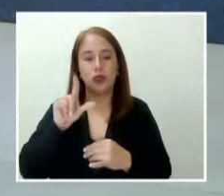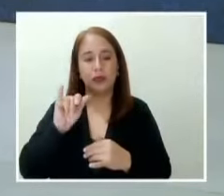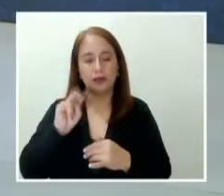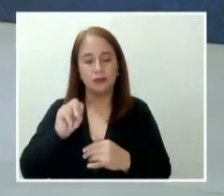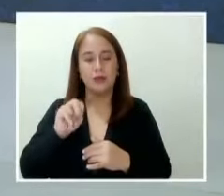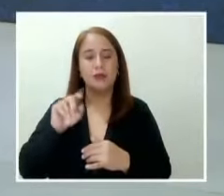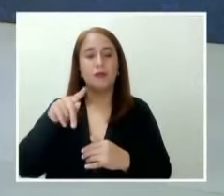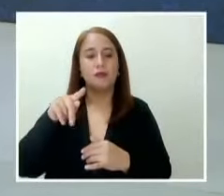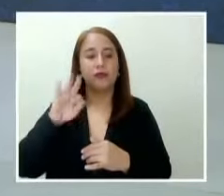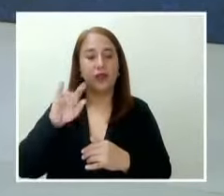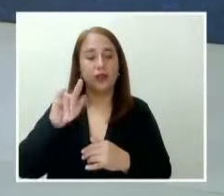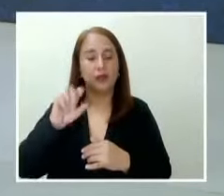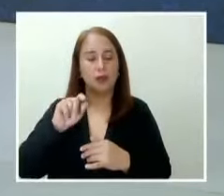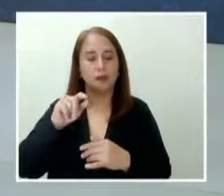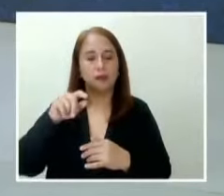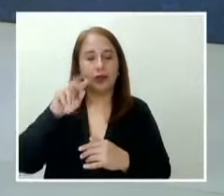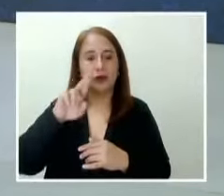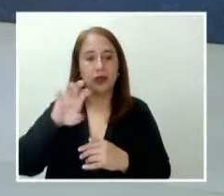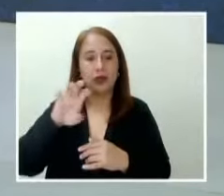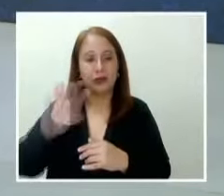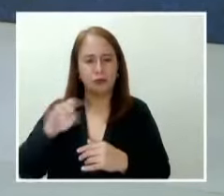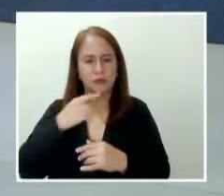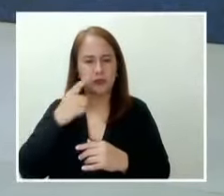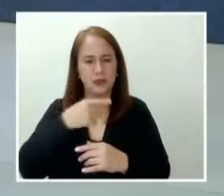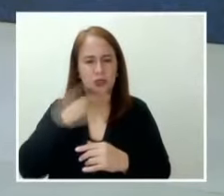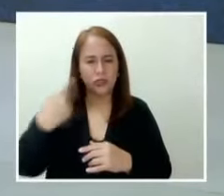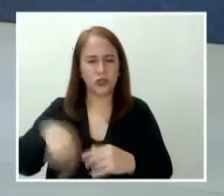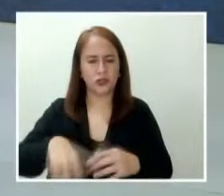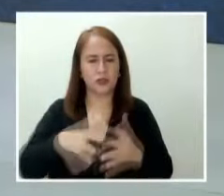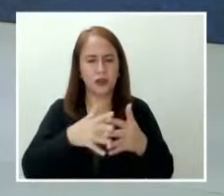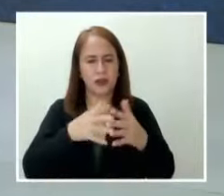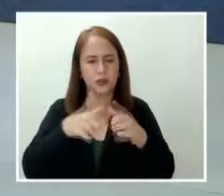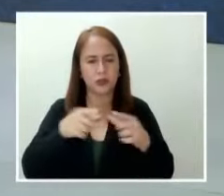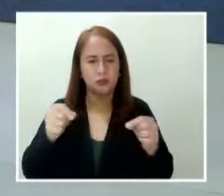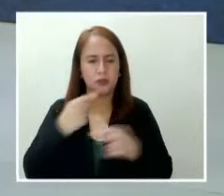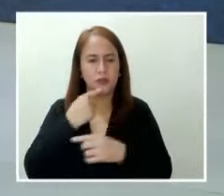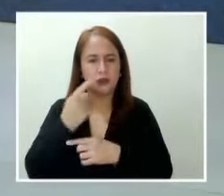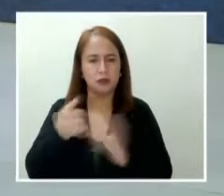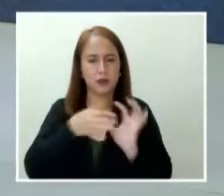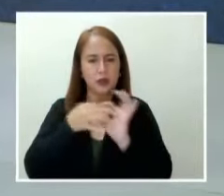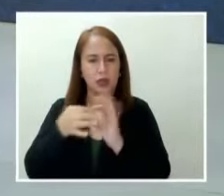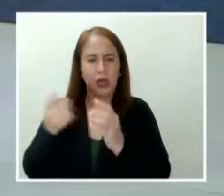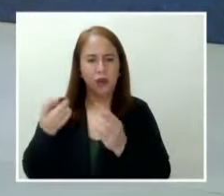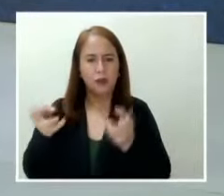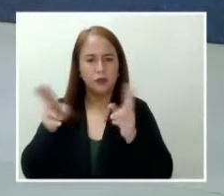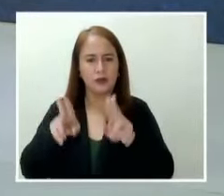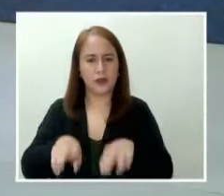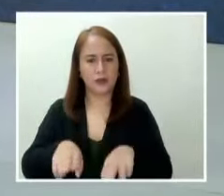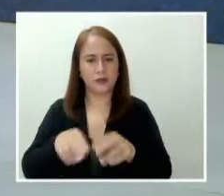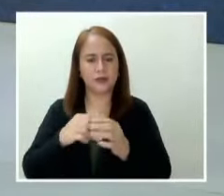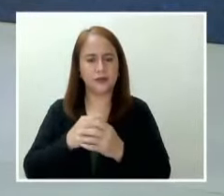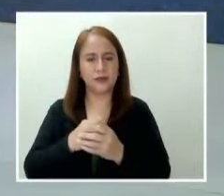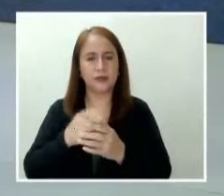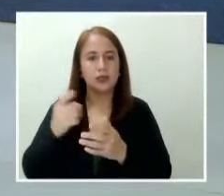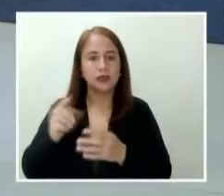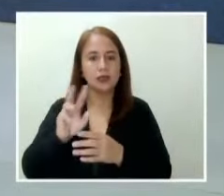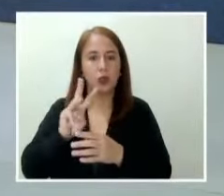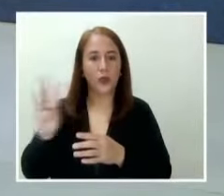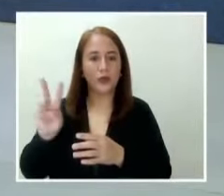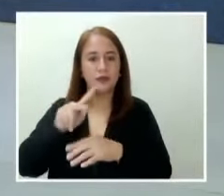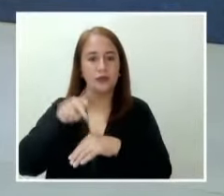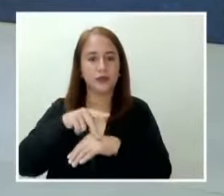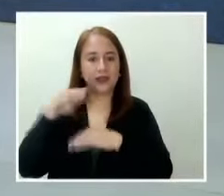Bumelta naman ang China sa America at Japan na nagsalita kaugnay sa nangyayaring encroachment sa West Philippine Sea